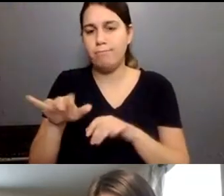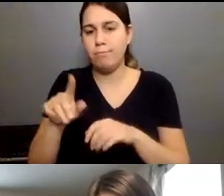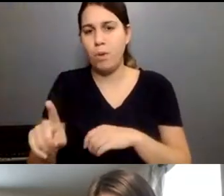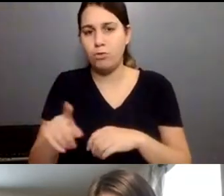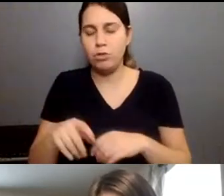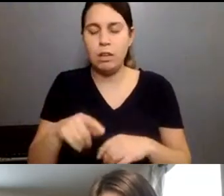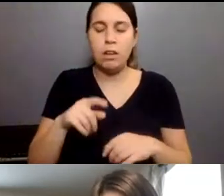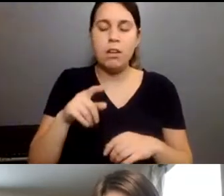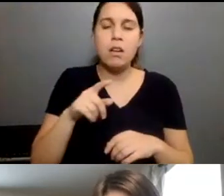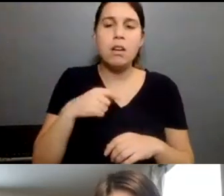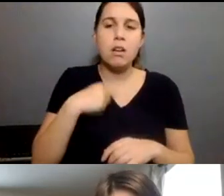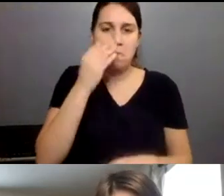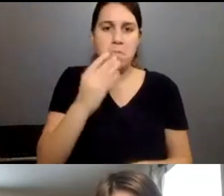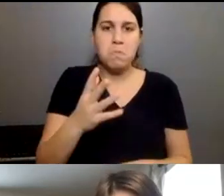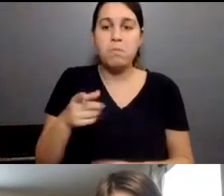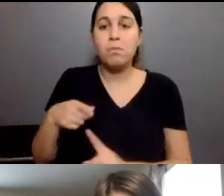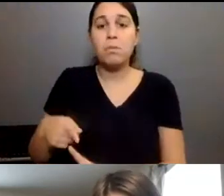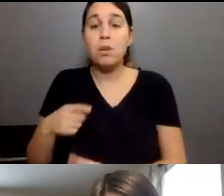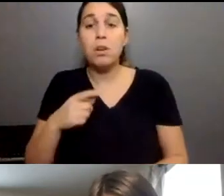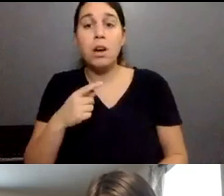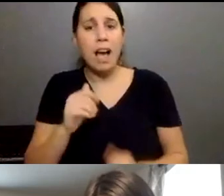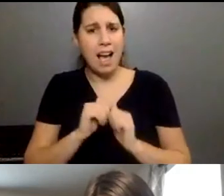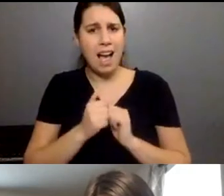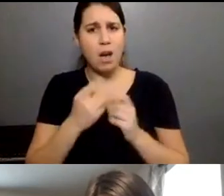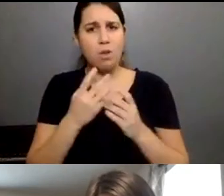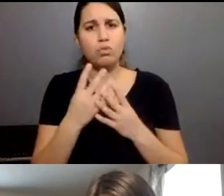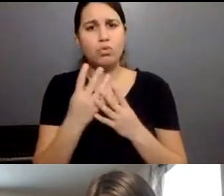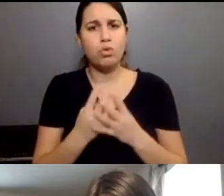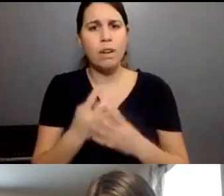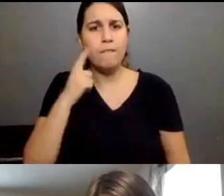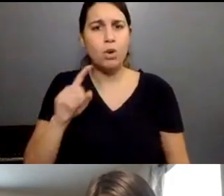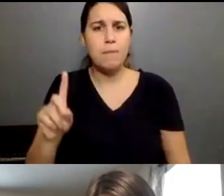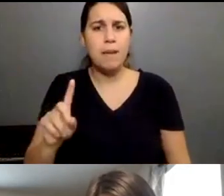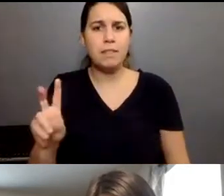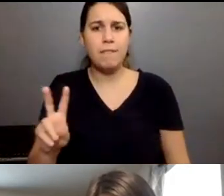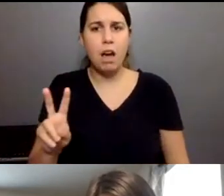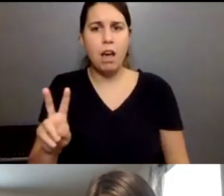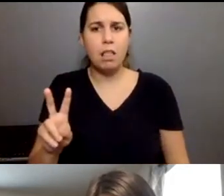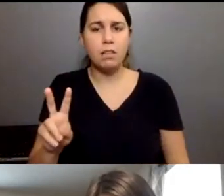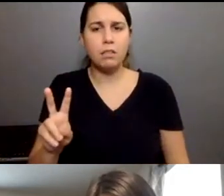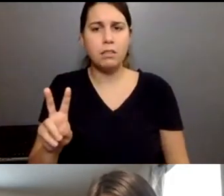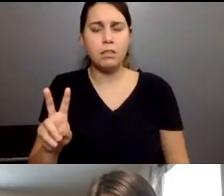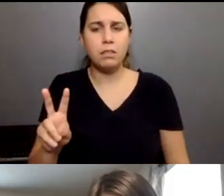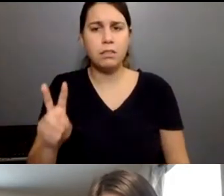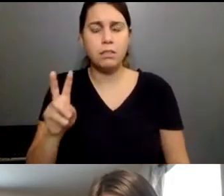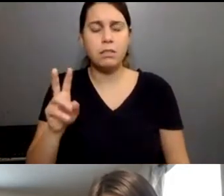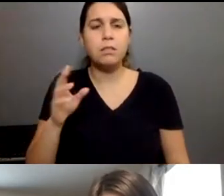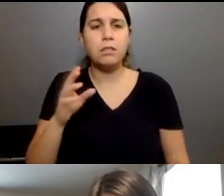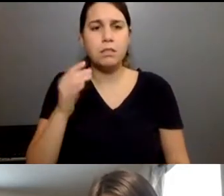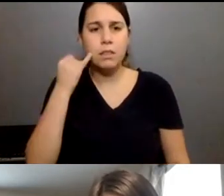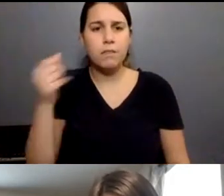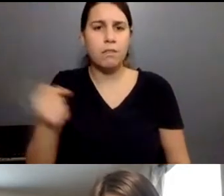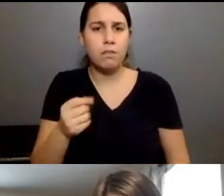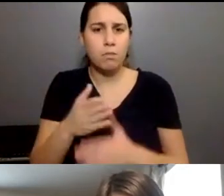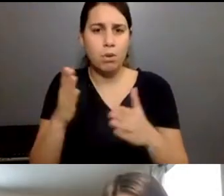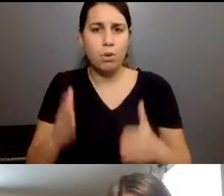is, how do you screen for domestic violence prior to bringing in a partner?